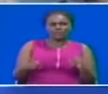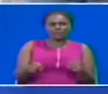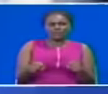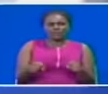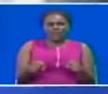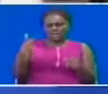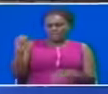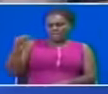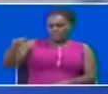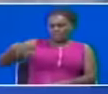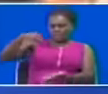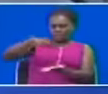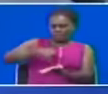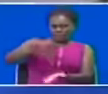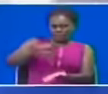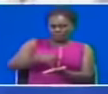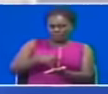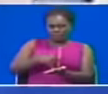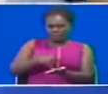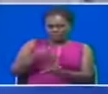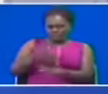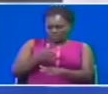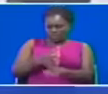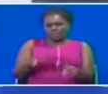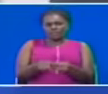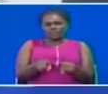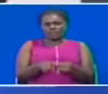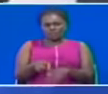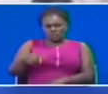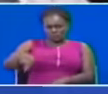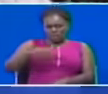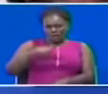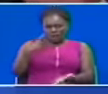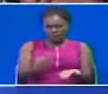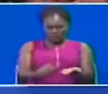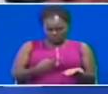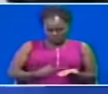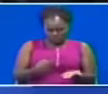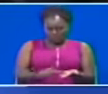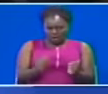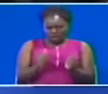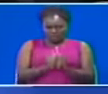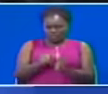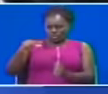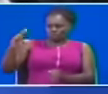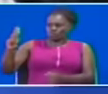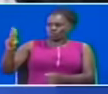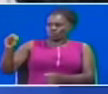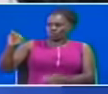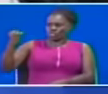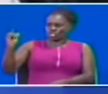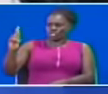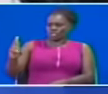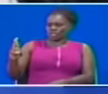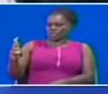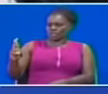Claims of MPs engaging in a scuffle emerged as well. We were having discussions with Honorable Ngunjiri. From